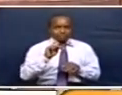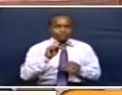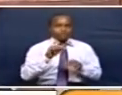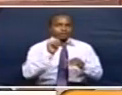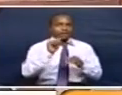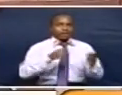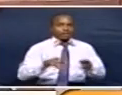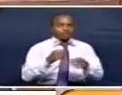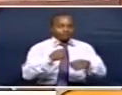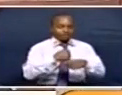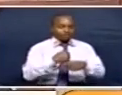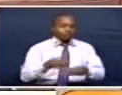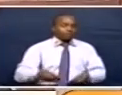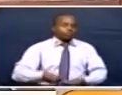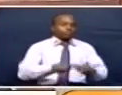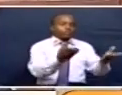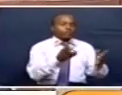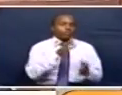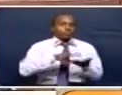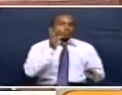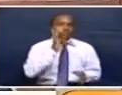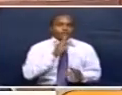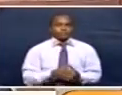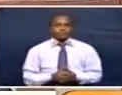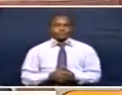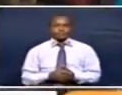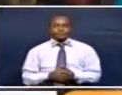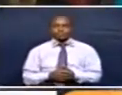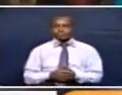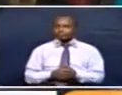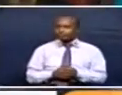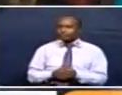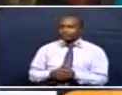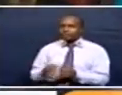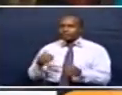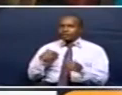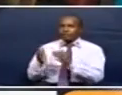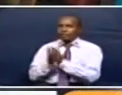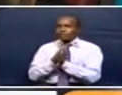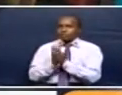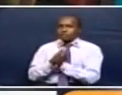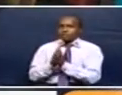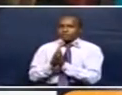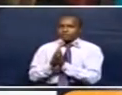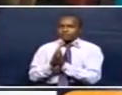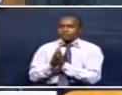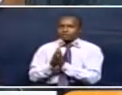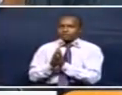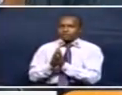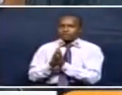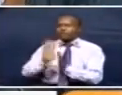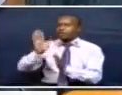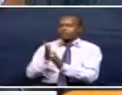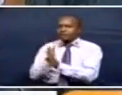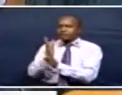so as to provide more water to the people over the river. There's a story that came. Let's go on to your main opponent,